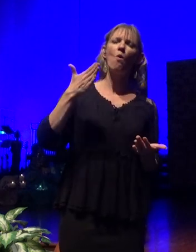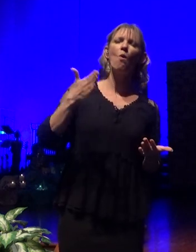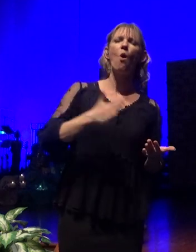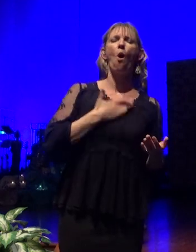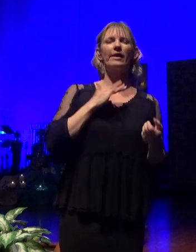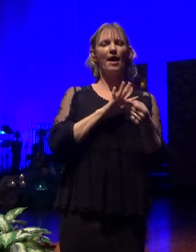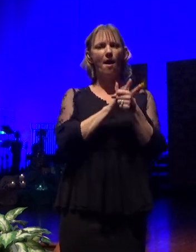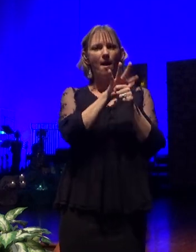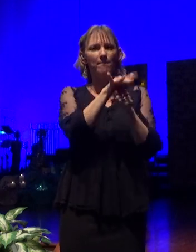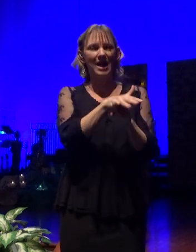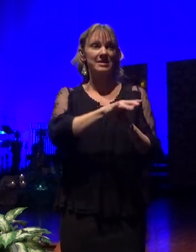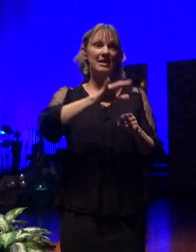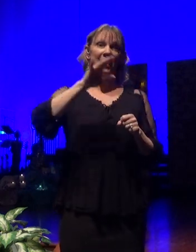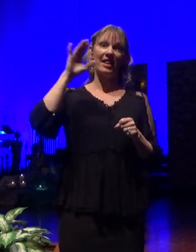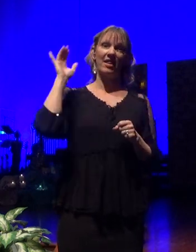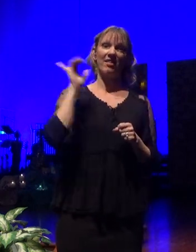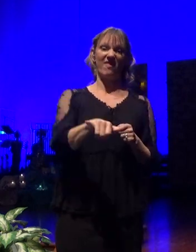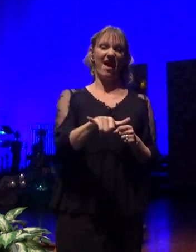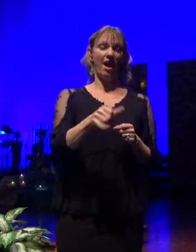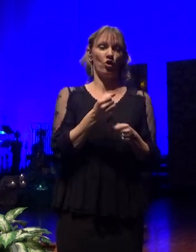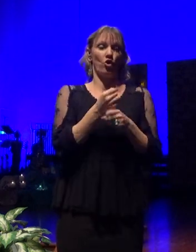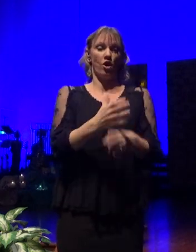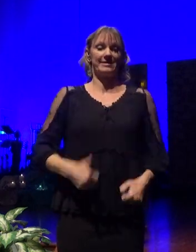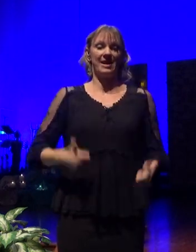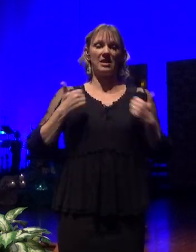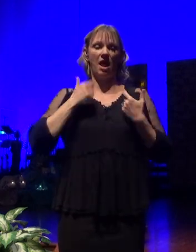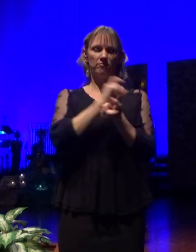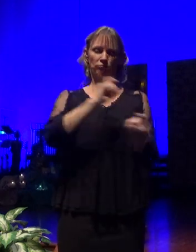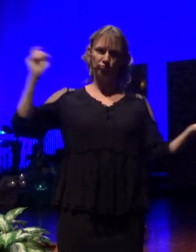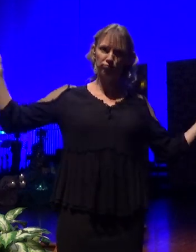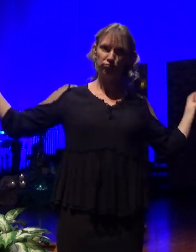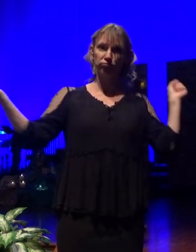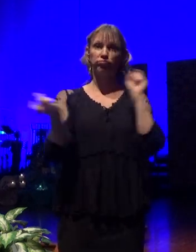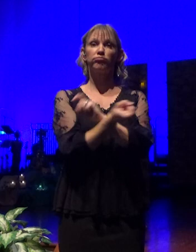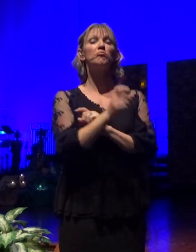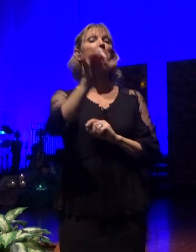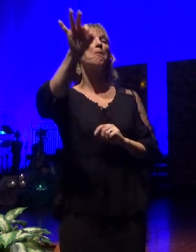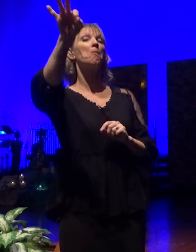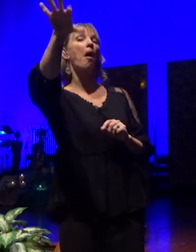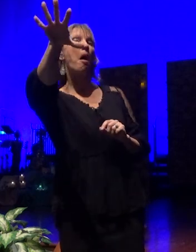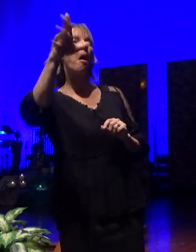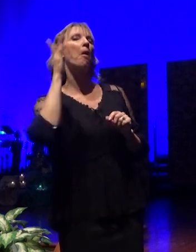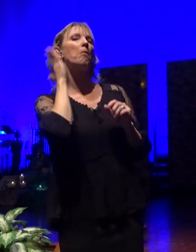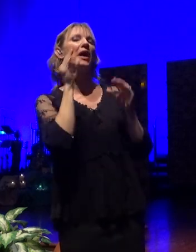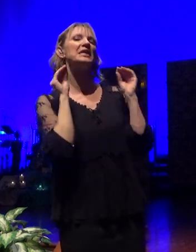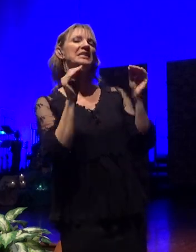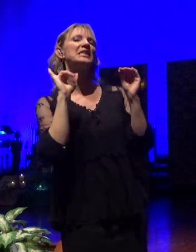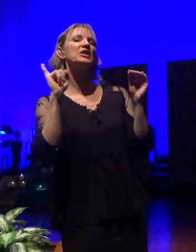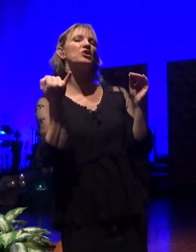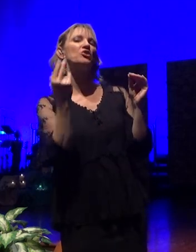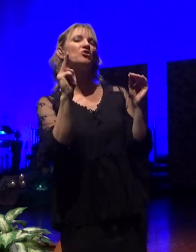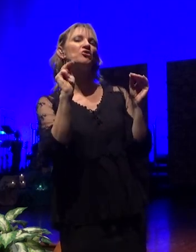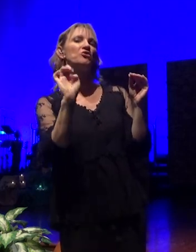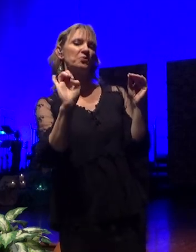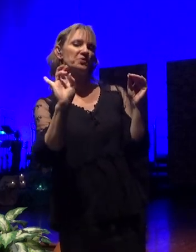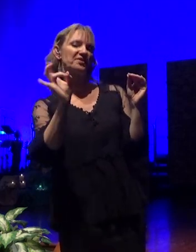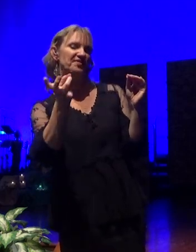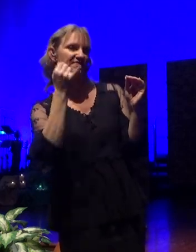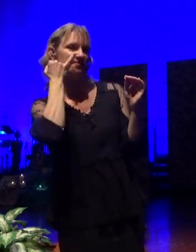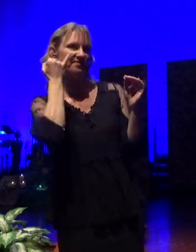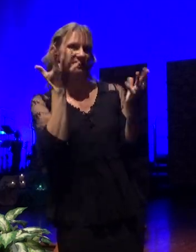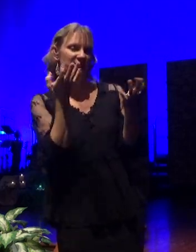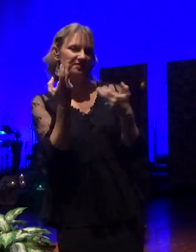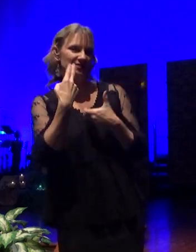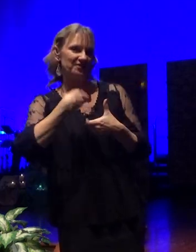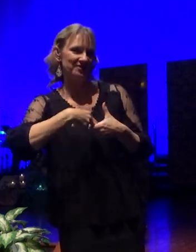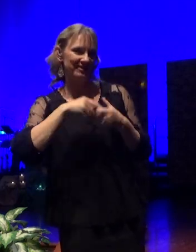It has transformed lives. And shameless plug, I will be teaching that class in June, on June 7th. So if you'd like to join me for